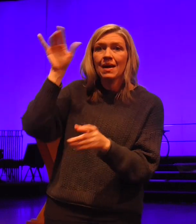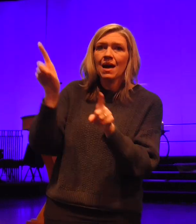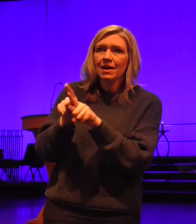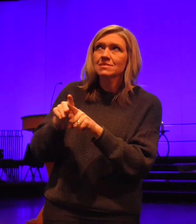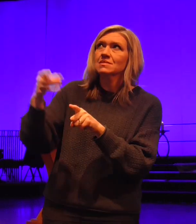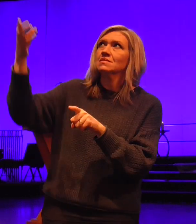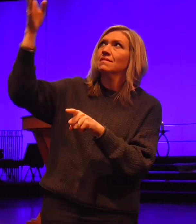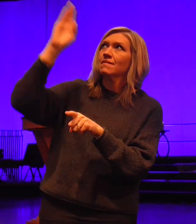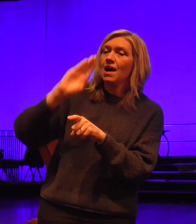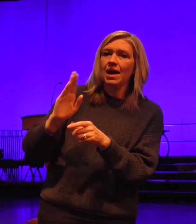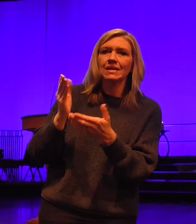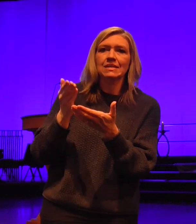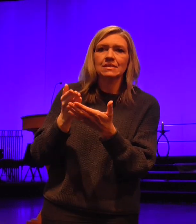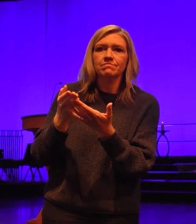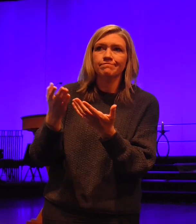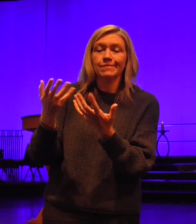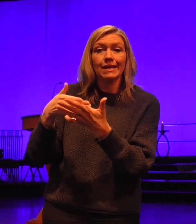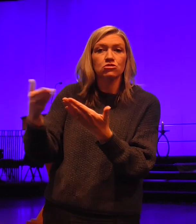of God?